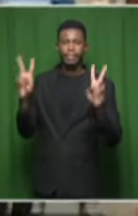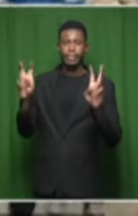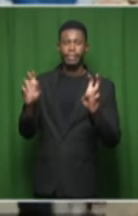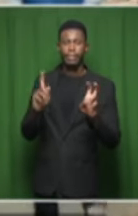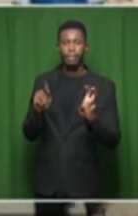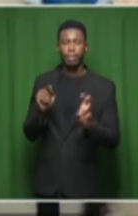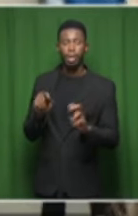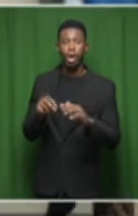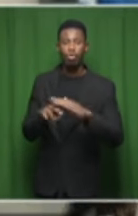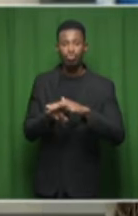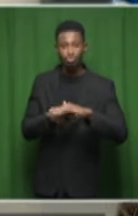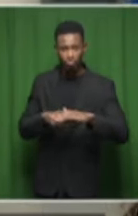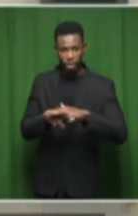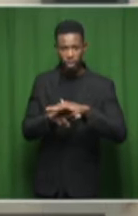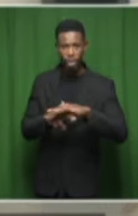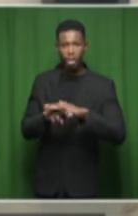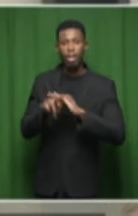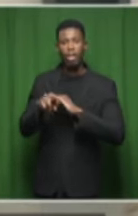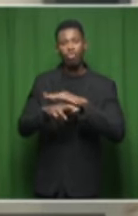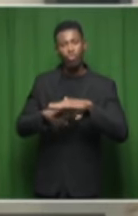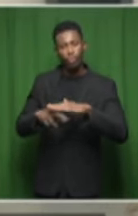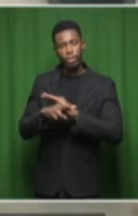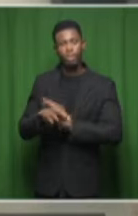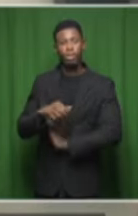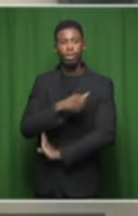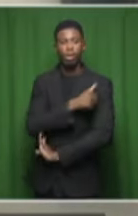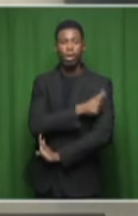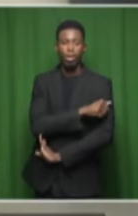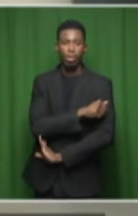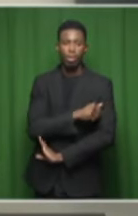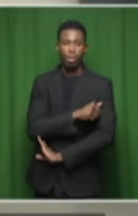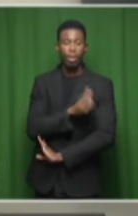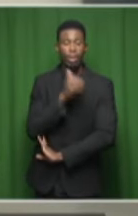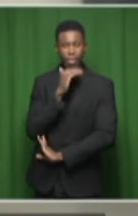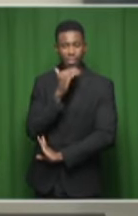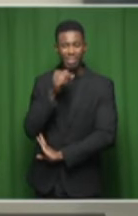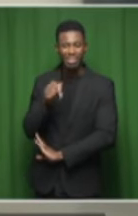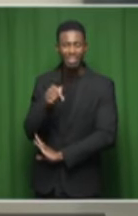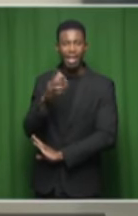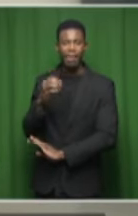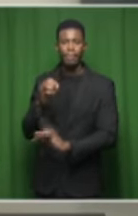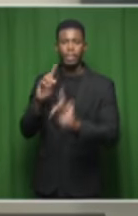a regional hospital, which means that it is specialist-led.